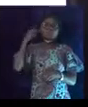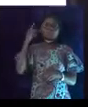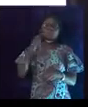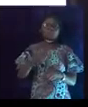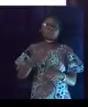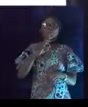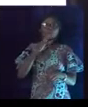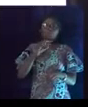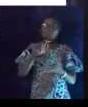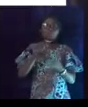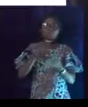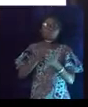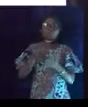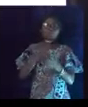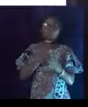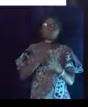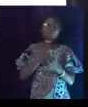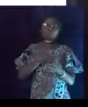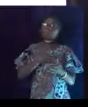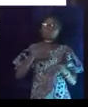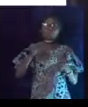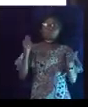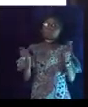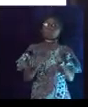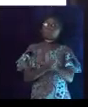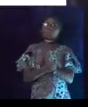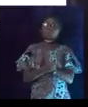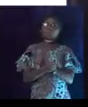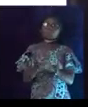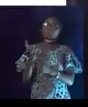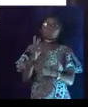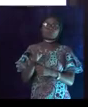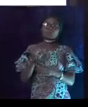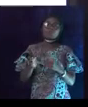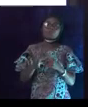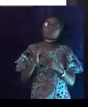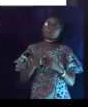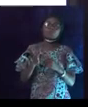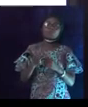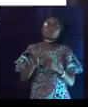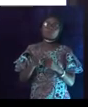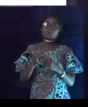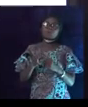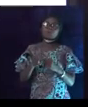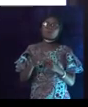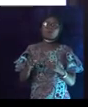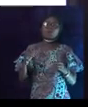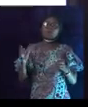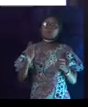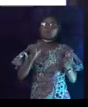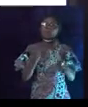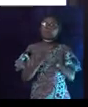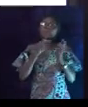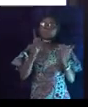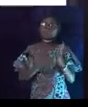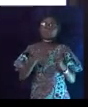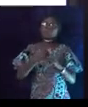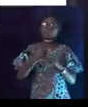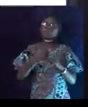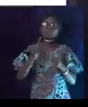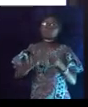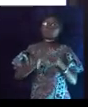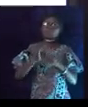add 32 to it. That's all there is to it. Fahrenheit back to Celsius, shed off the